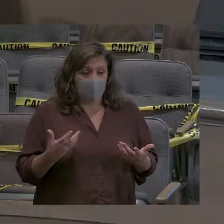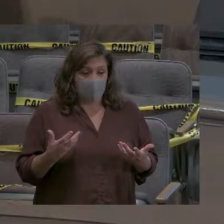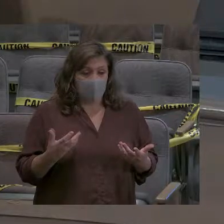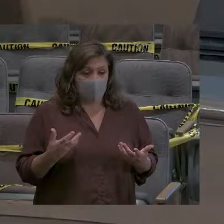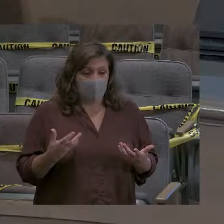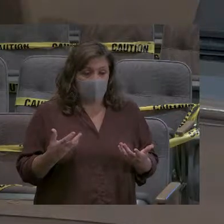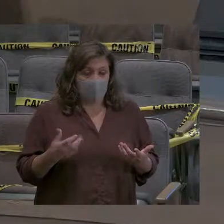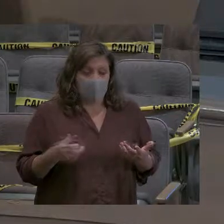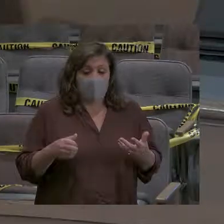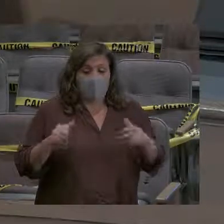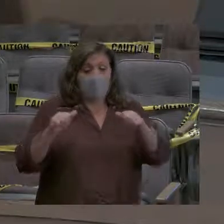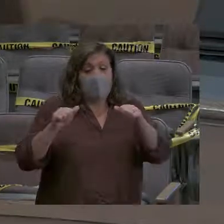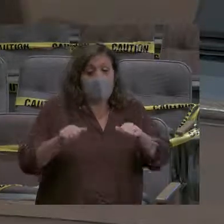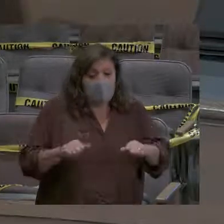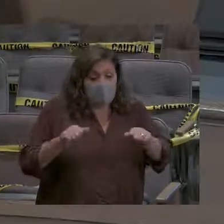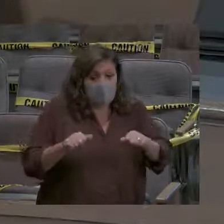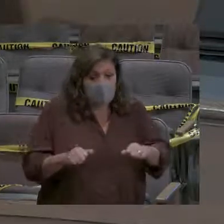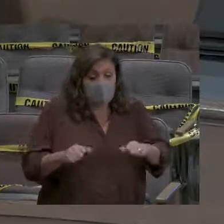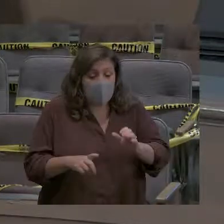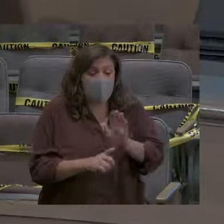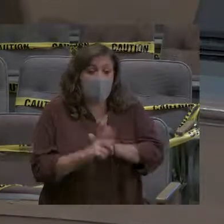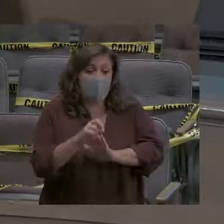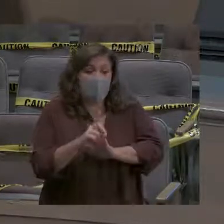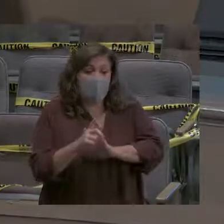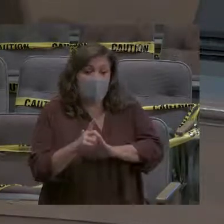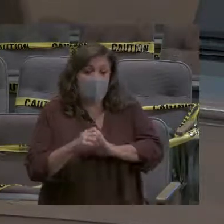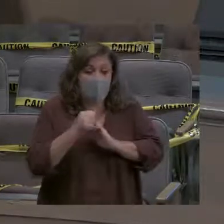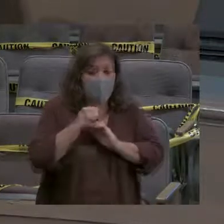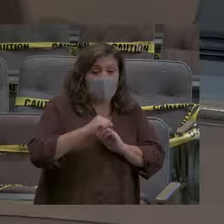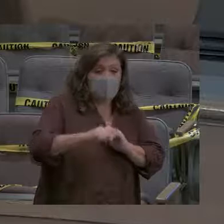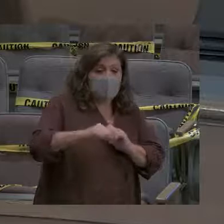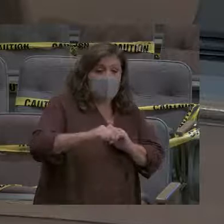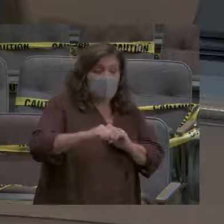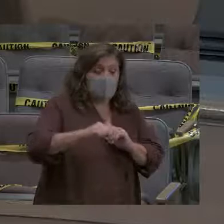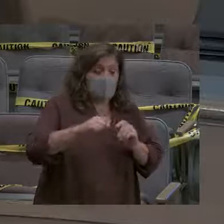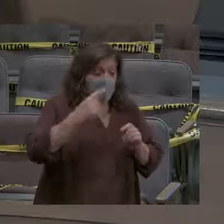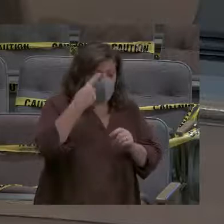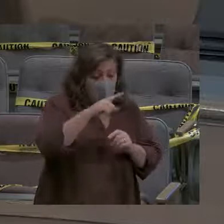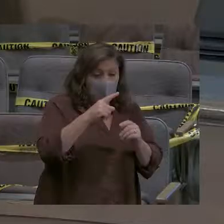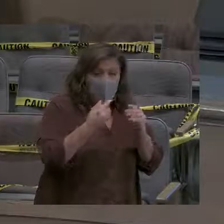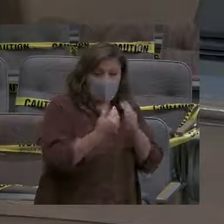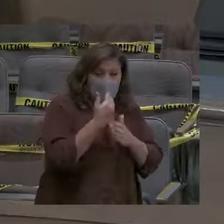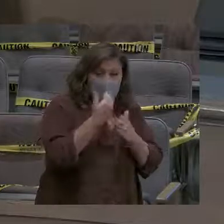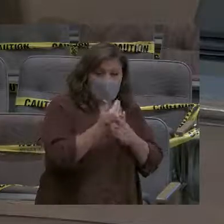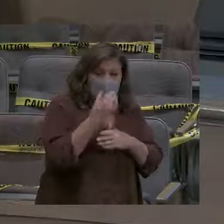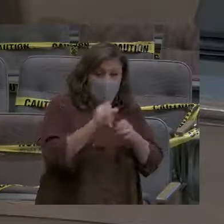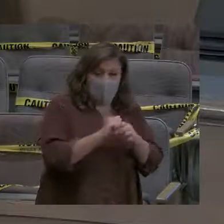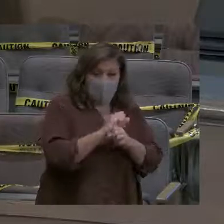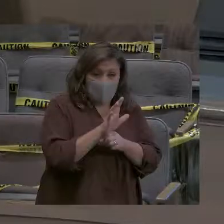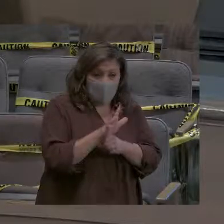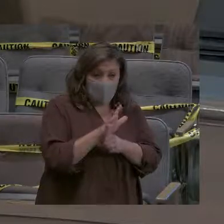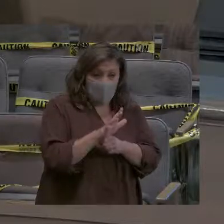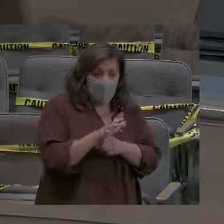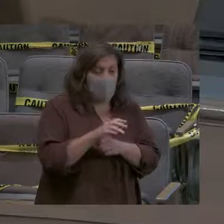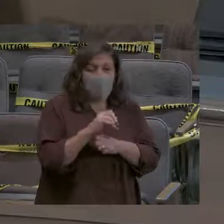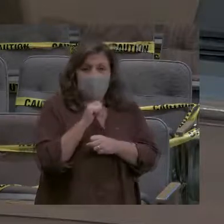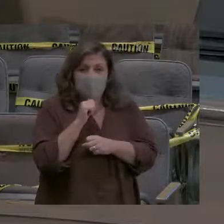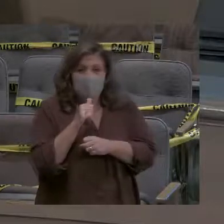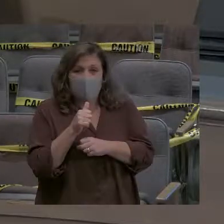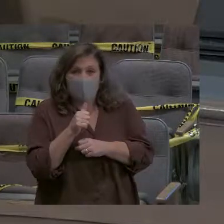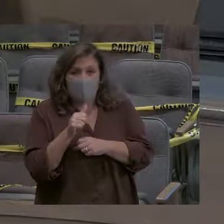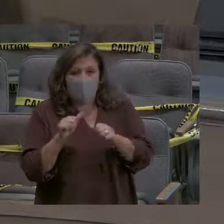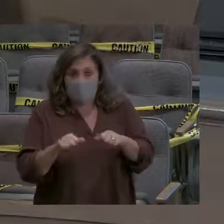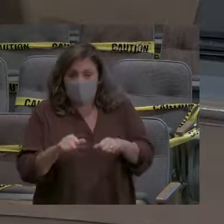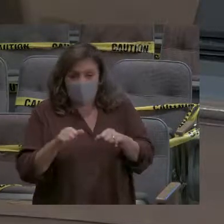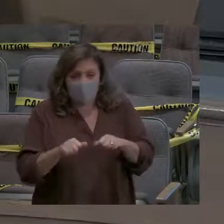develop immunity against a new or novel virus simply doesn't exist. And that's why it's had